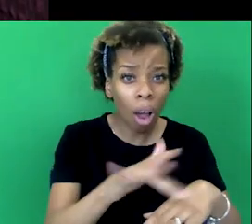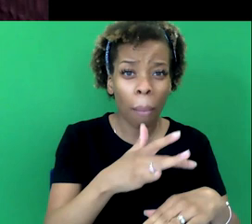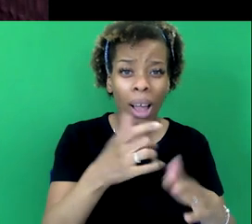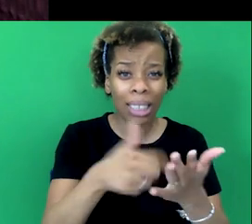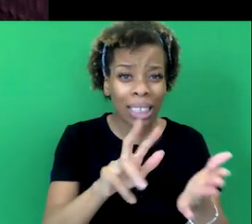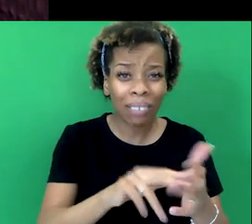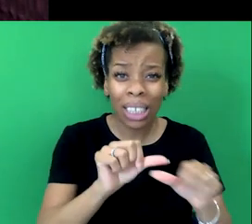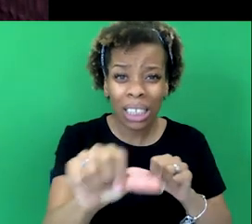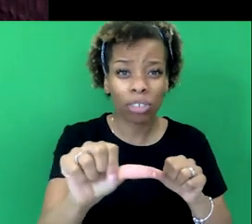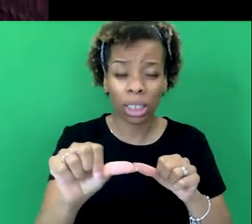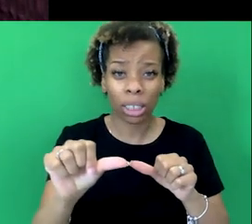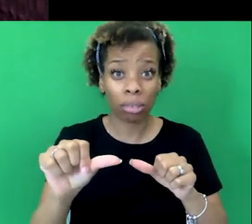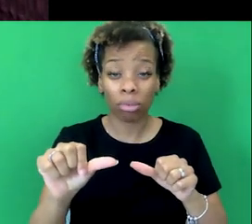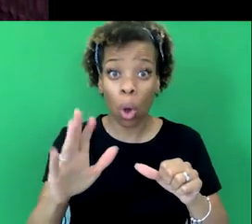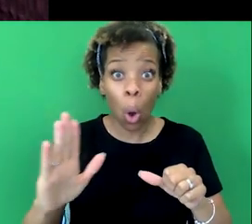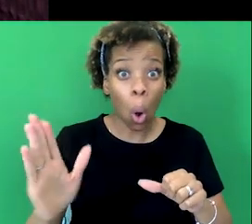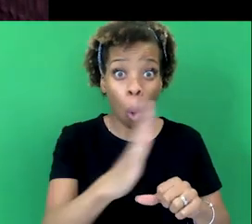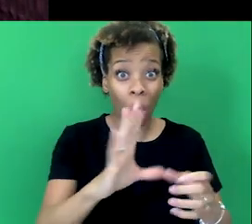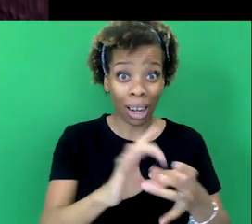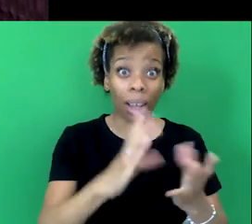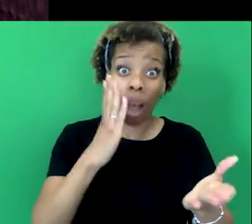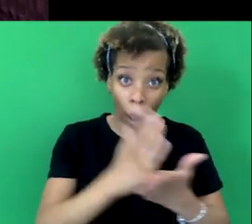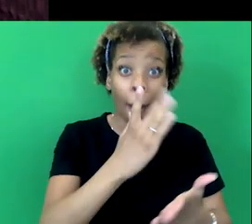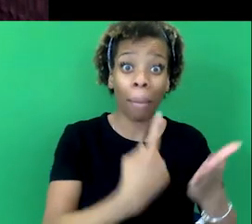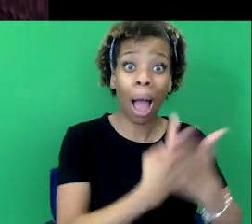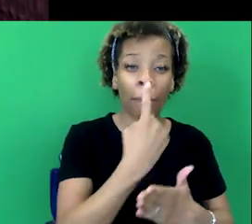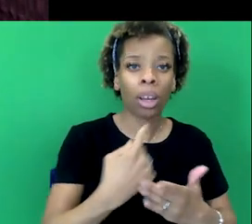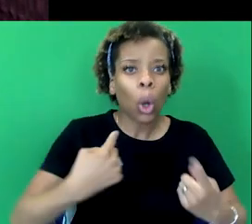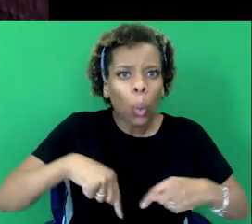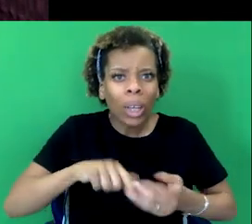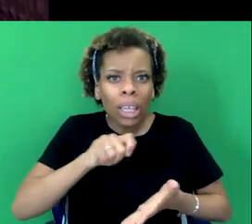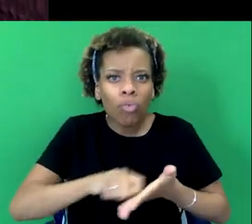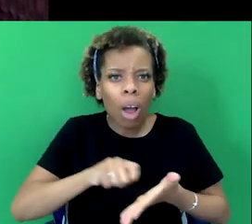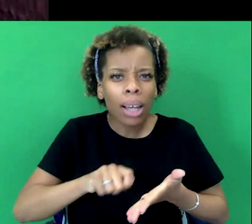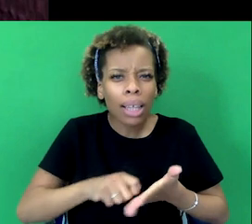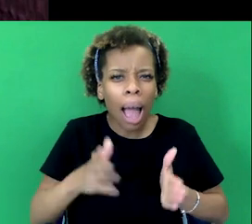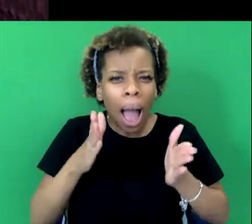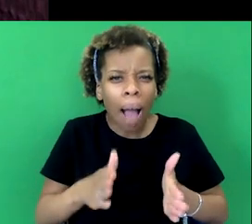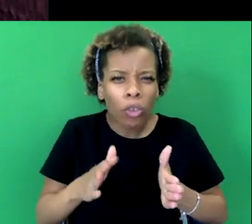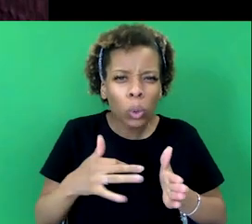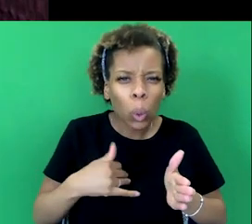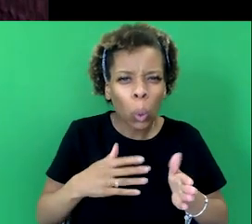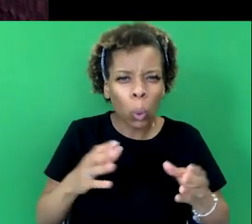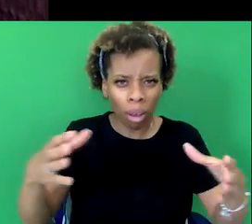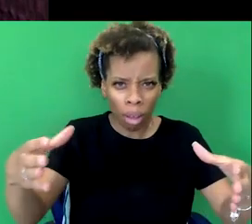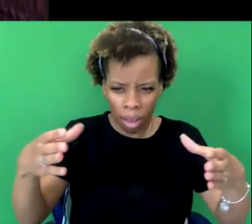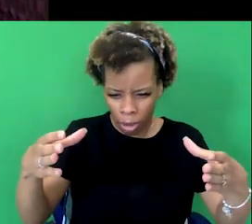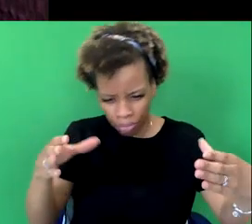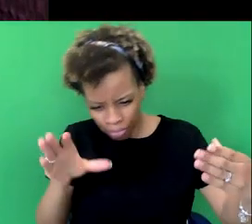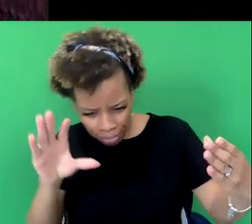all based on fact. But as writers, we have to get into the nooks and the crannies.